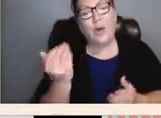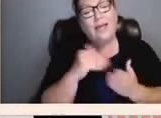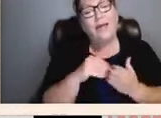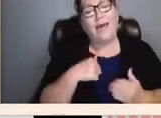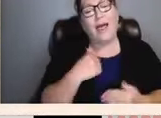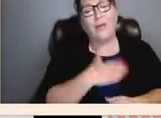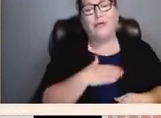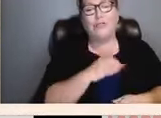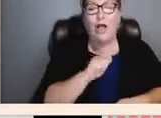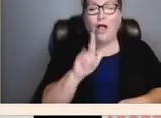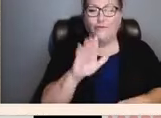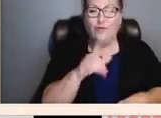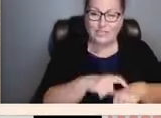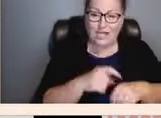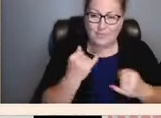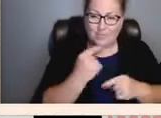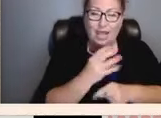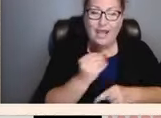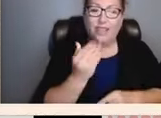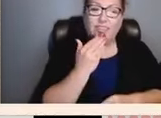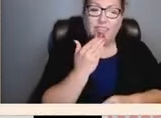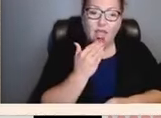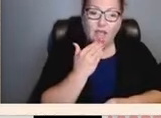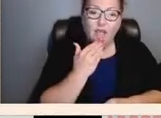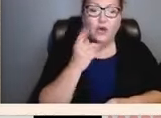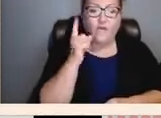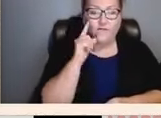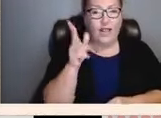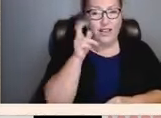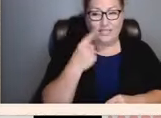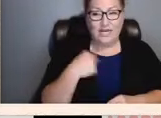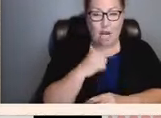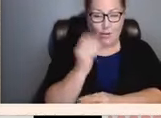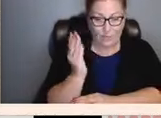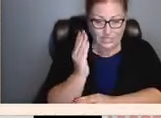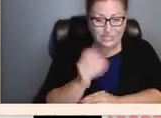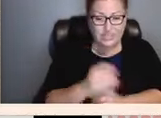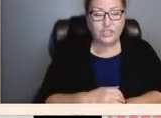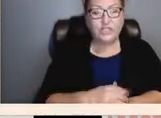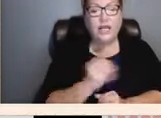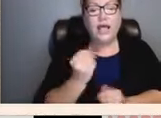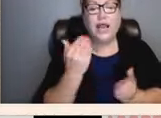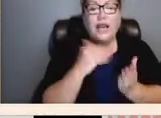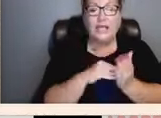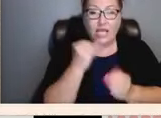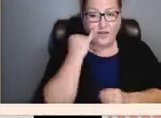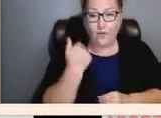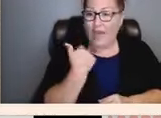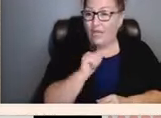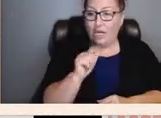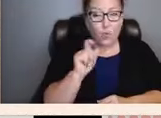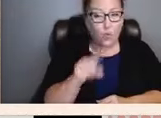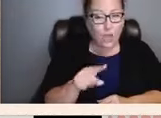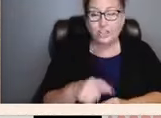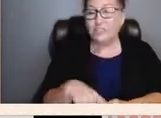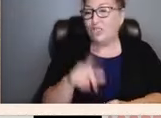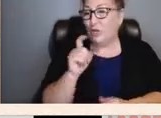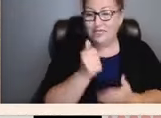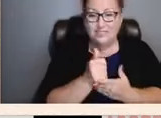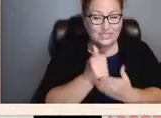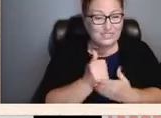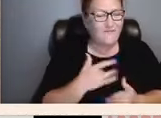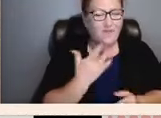time today, and thank you for listening to our presentation. Again, if you have any questions, if you need assistance, feel free to reach